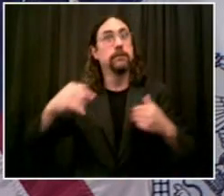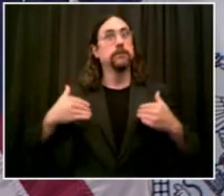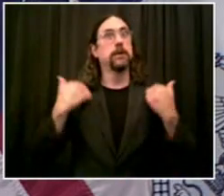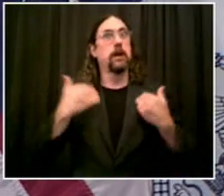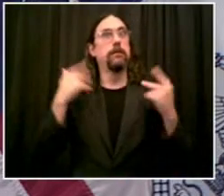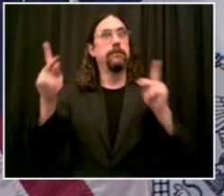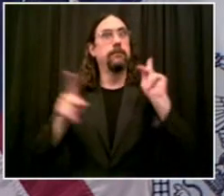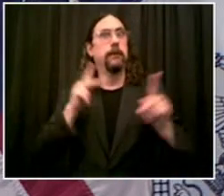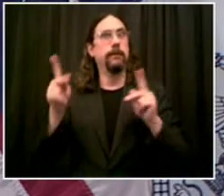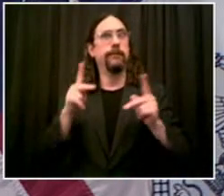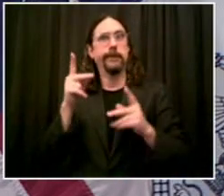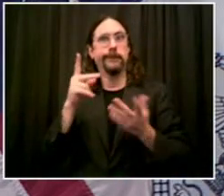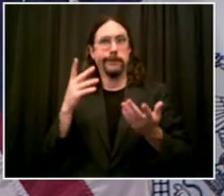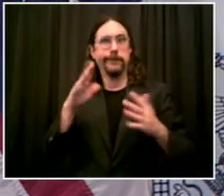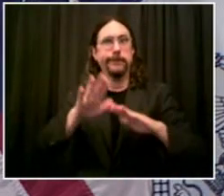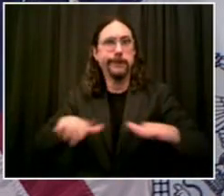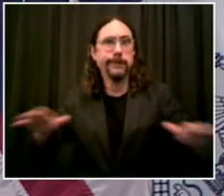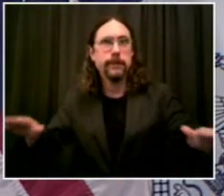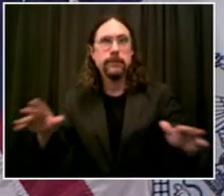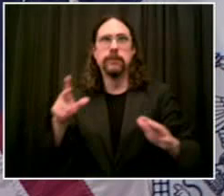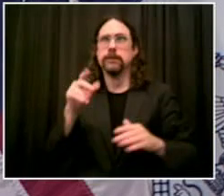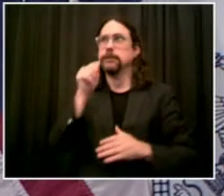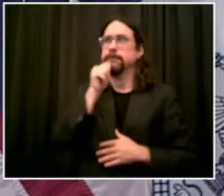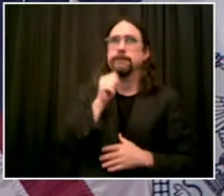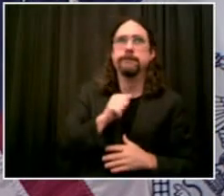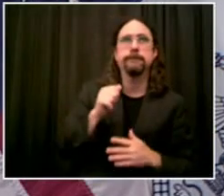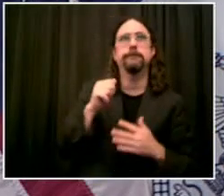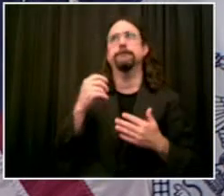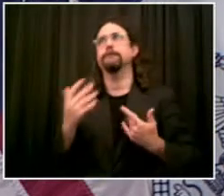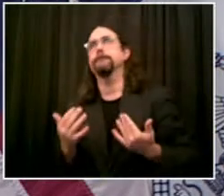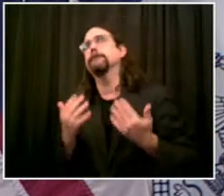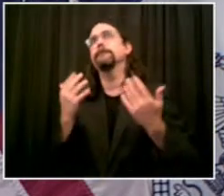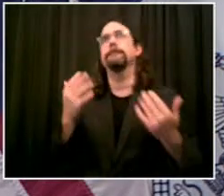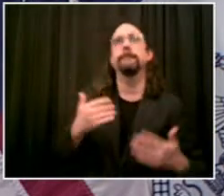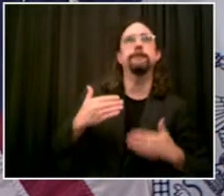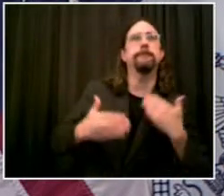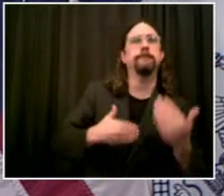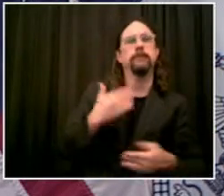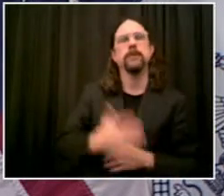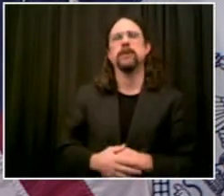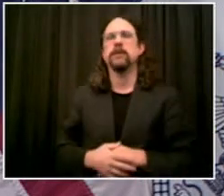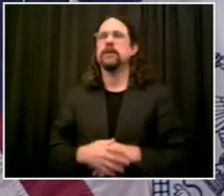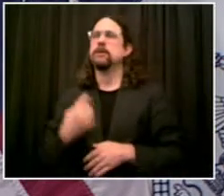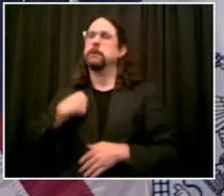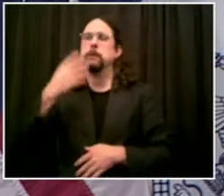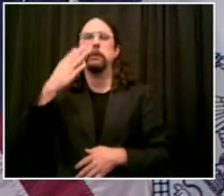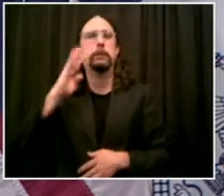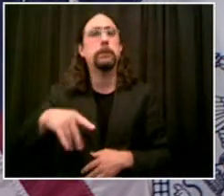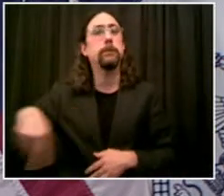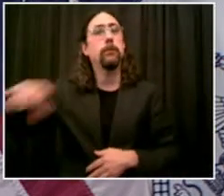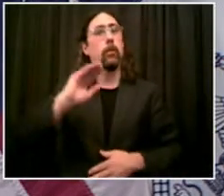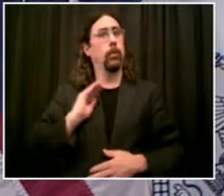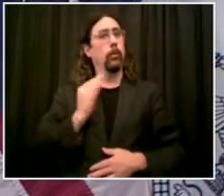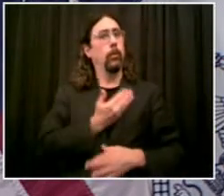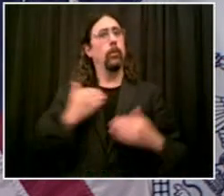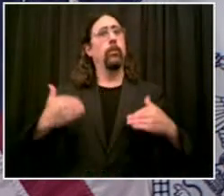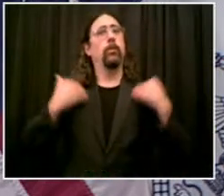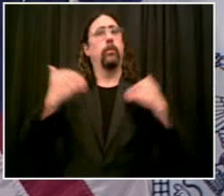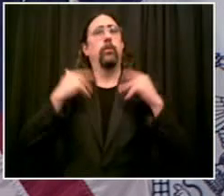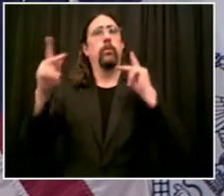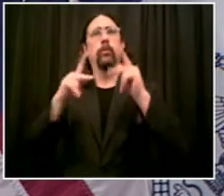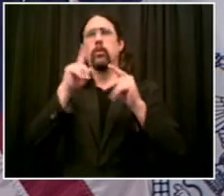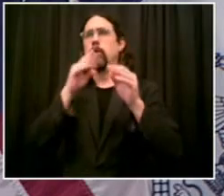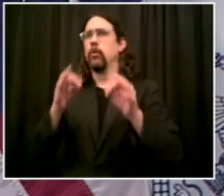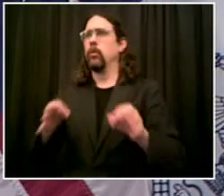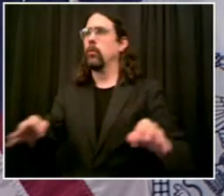young people, from pre-K, 3K, after-school programs for middle school kids for free, you name it. Our focus has been on elevating young